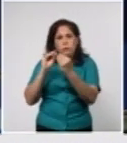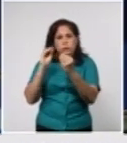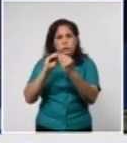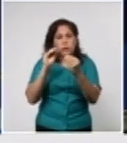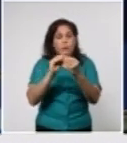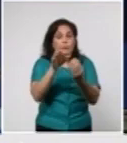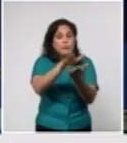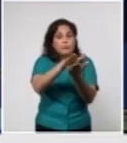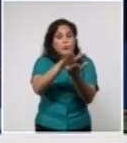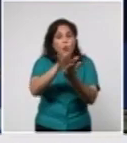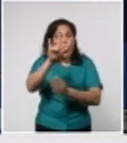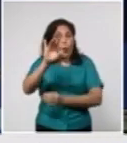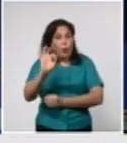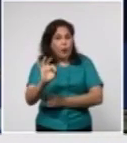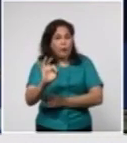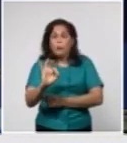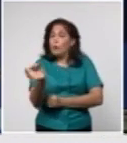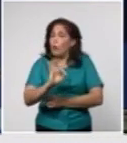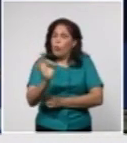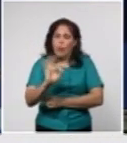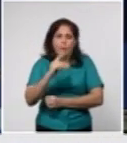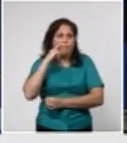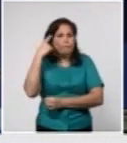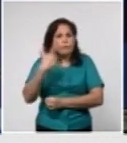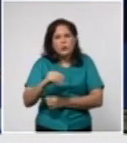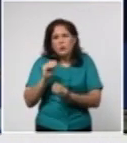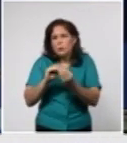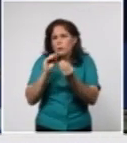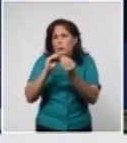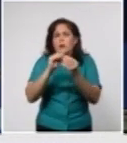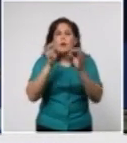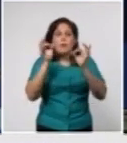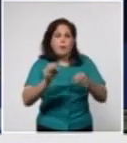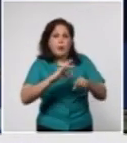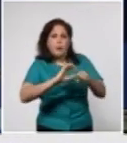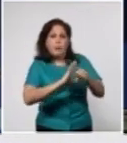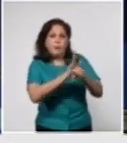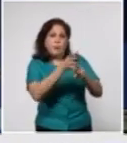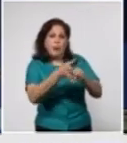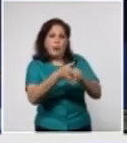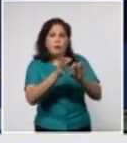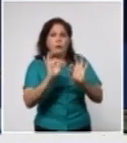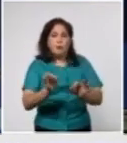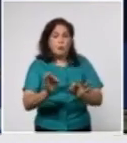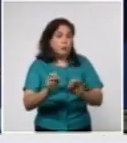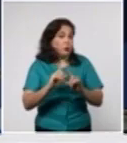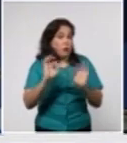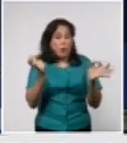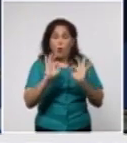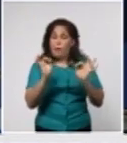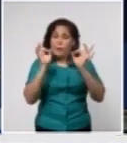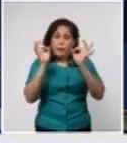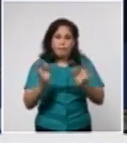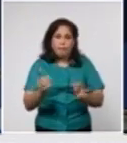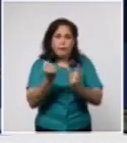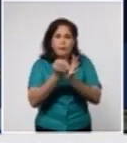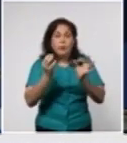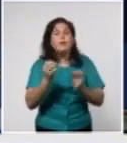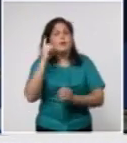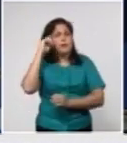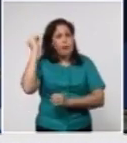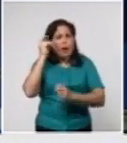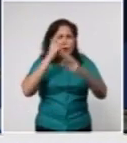1,988 people. Yesterday, in 2 of the cases, the source of infection had not yet been determined, and we continue to study to trace the source